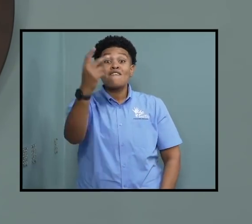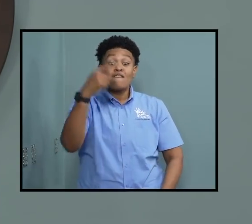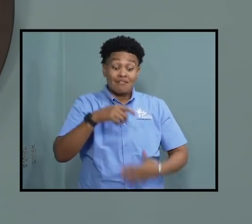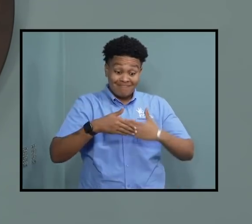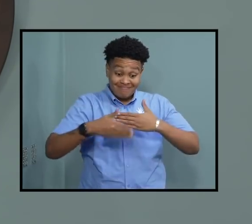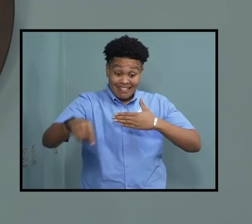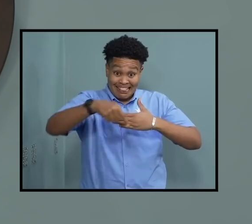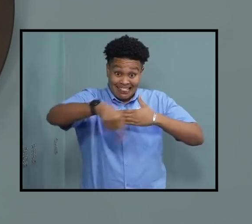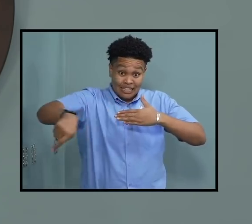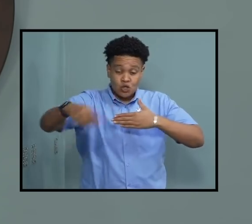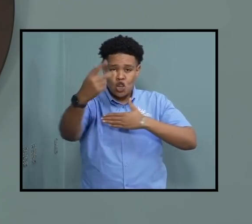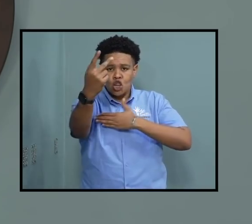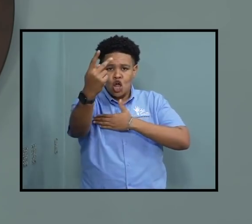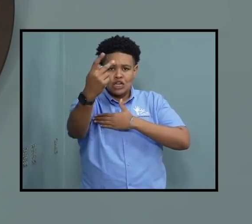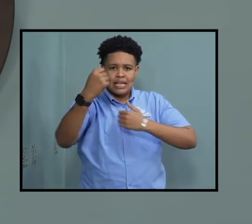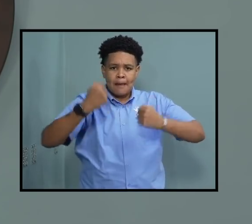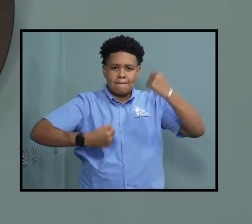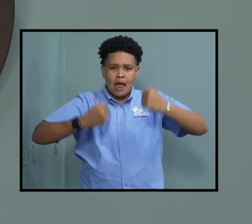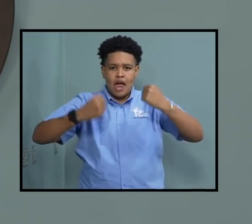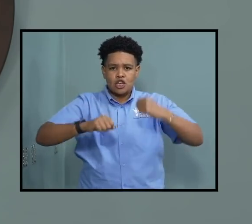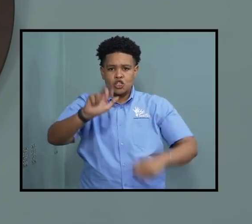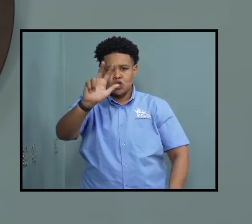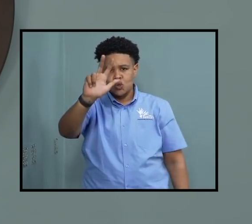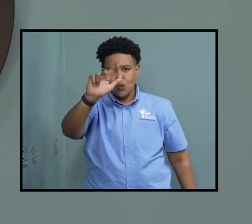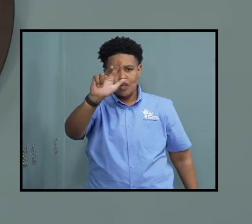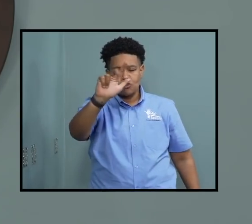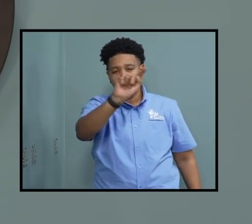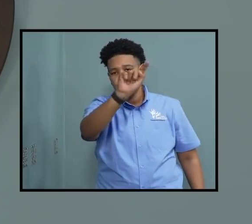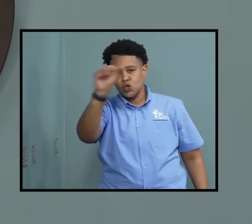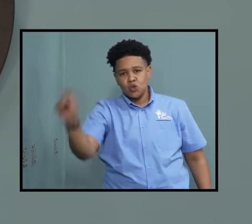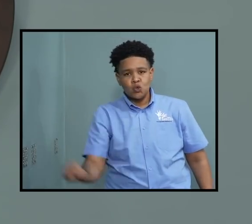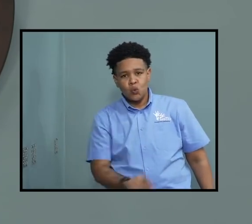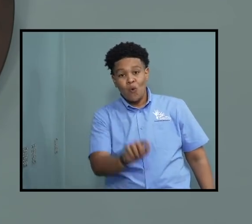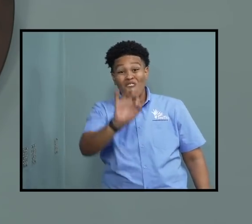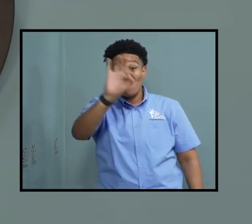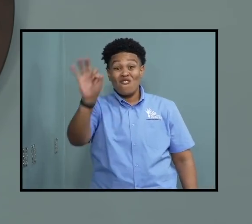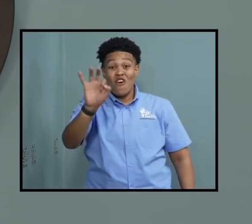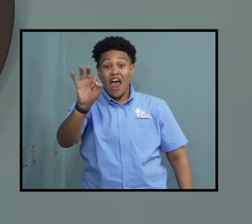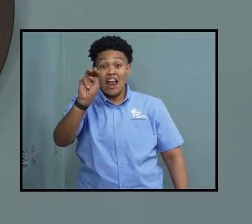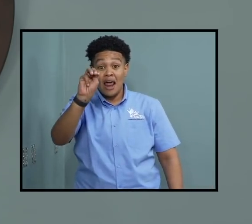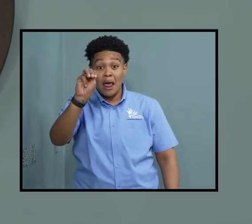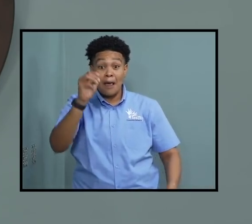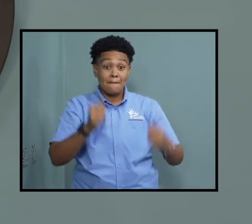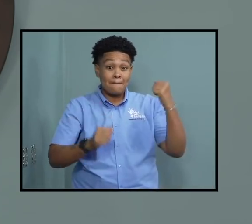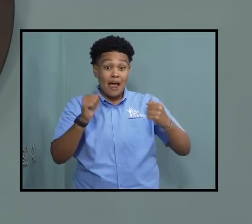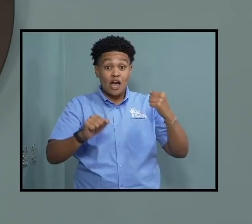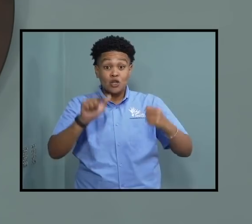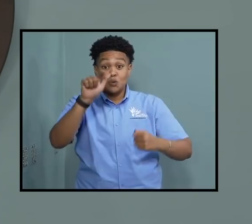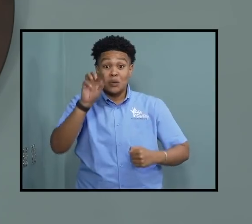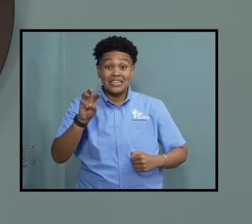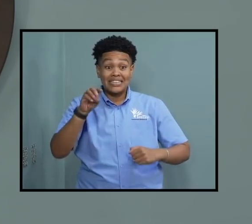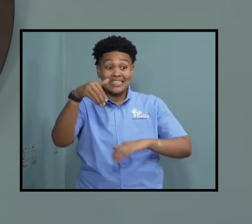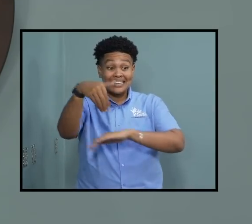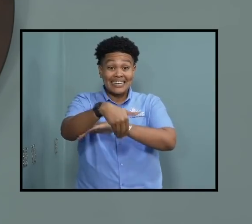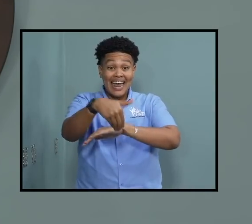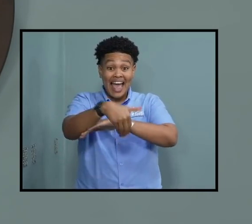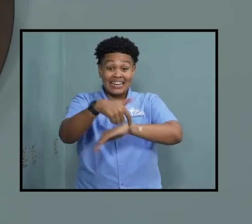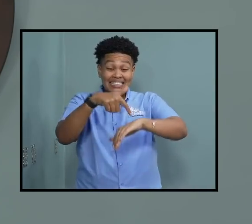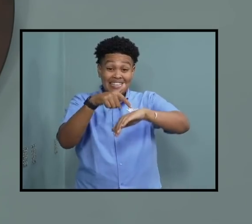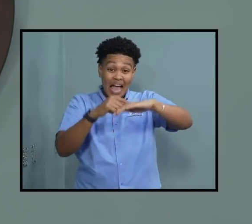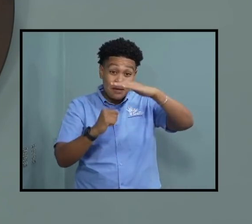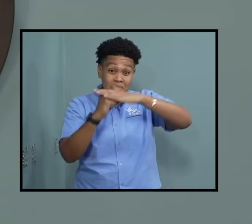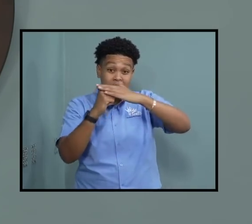Thursday, March 23 to Friday, March 26, the nightly curfew